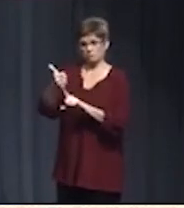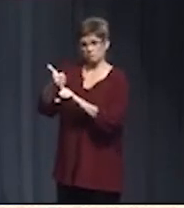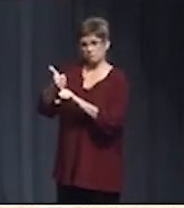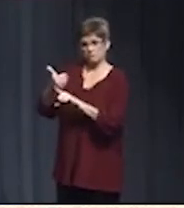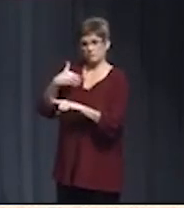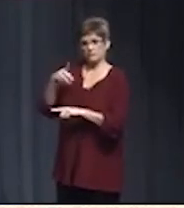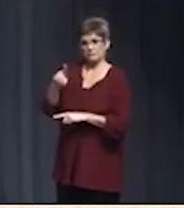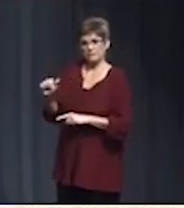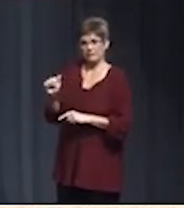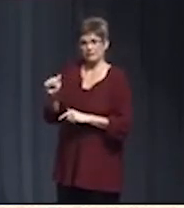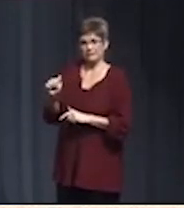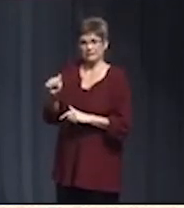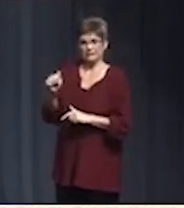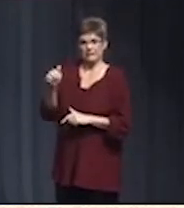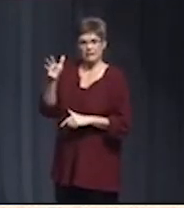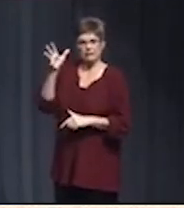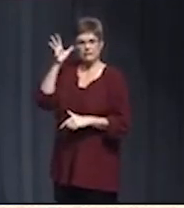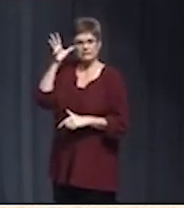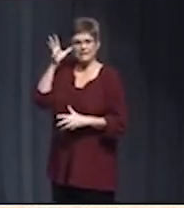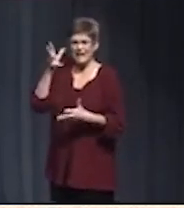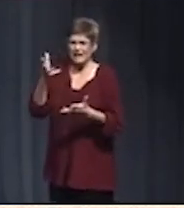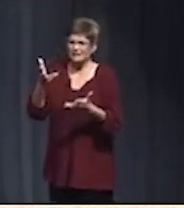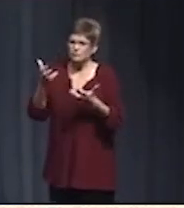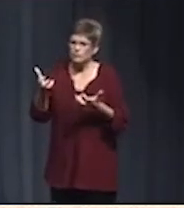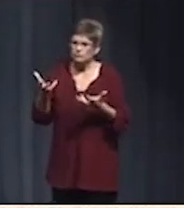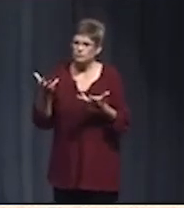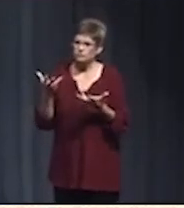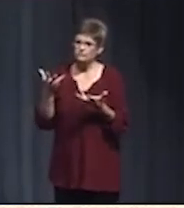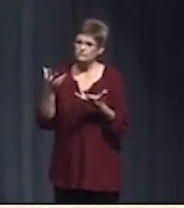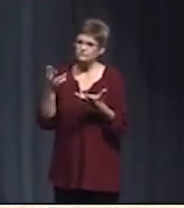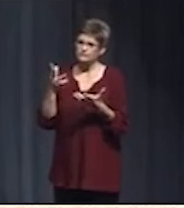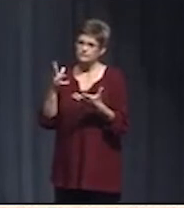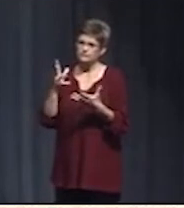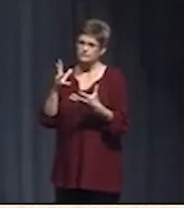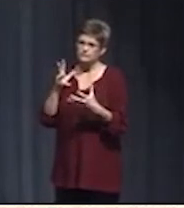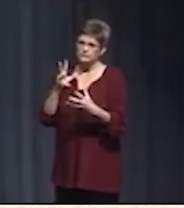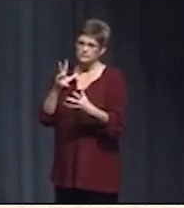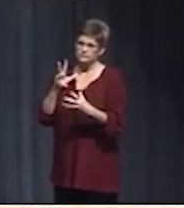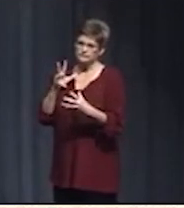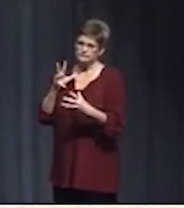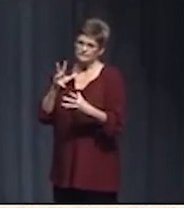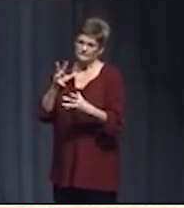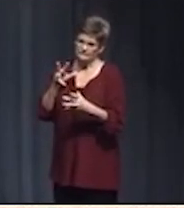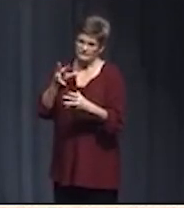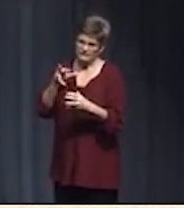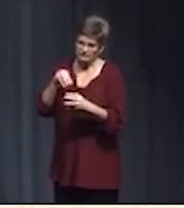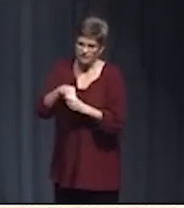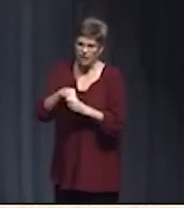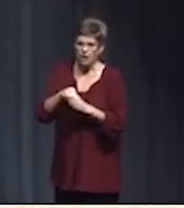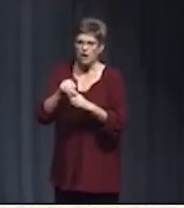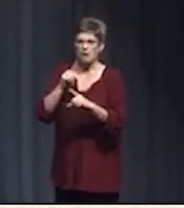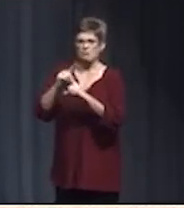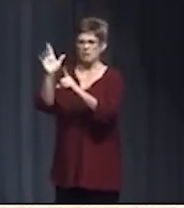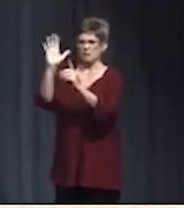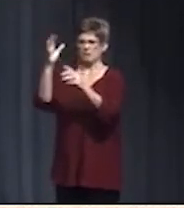He wants to, but it's so hard to break through those cultural roles, those man laws.